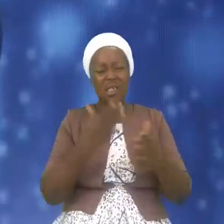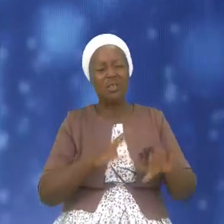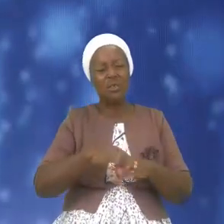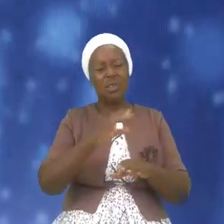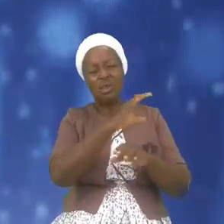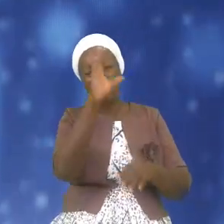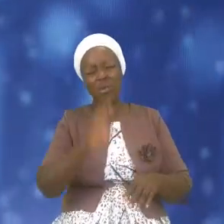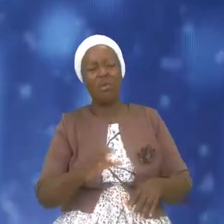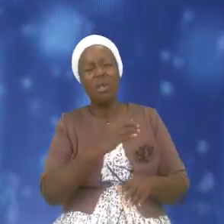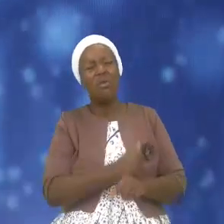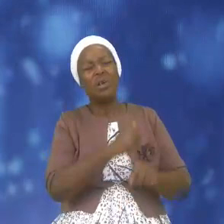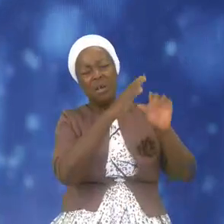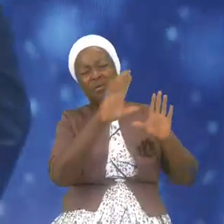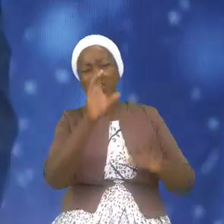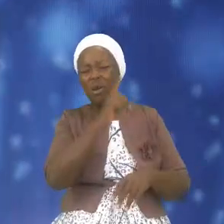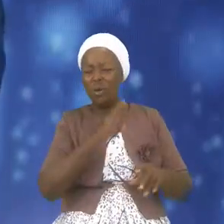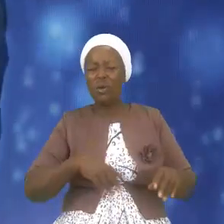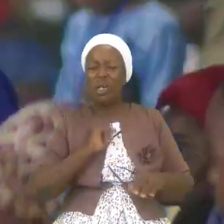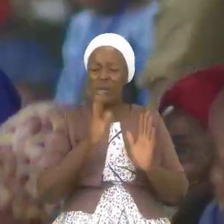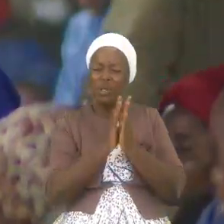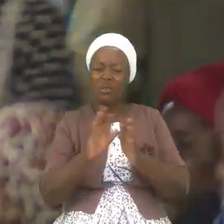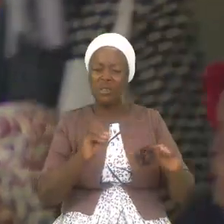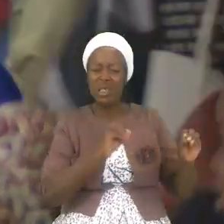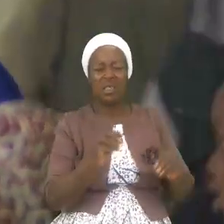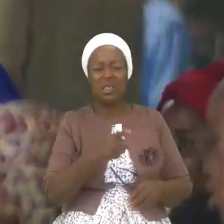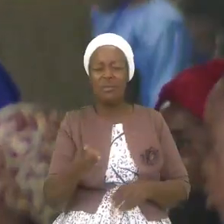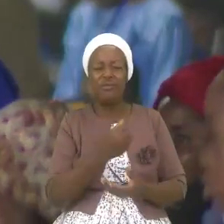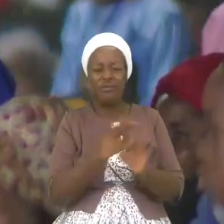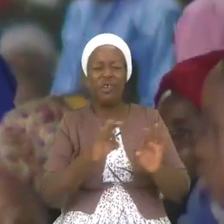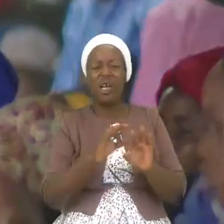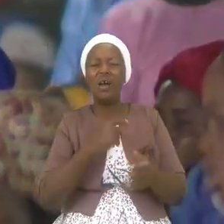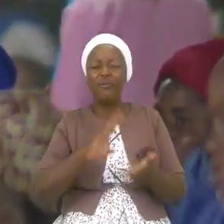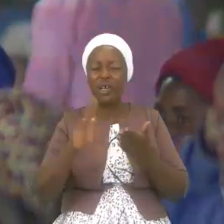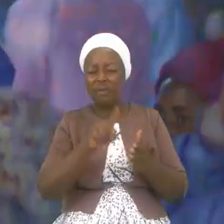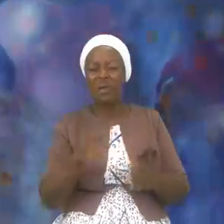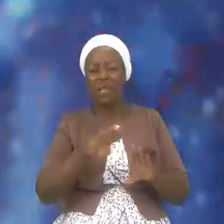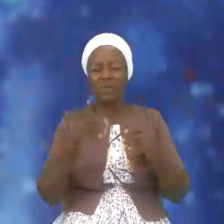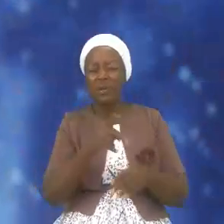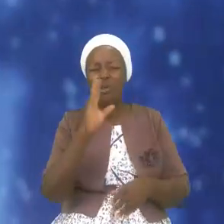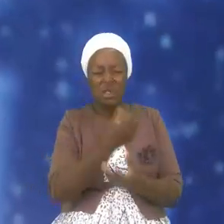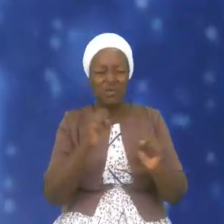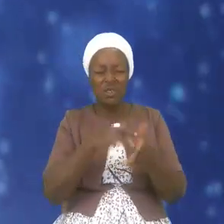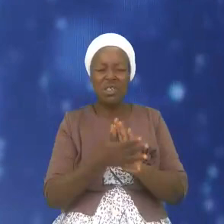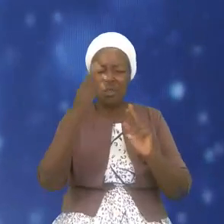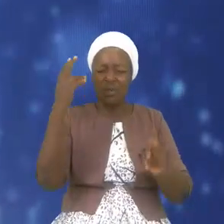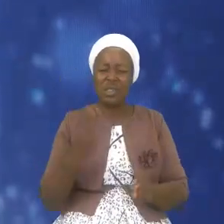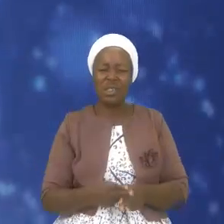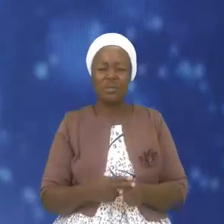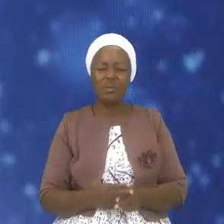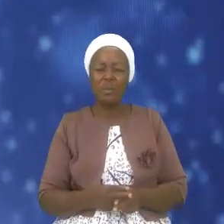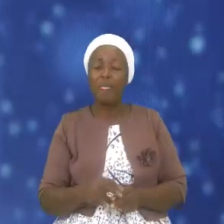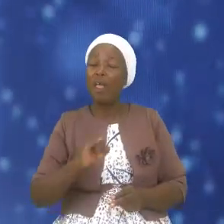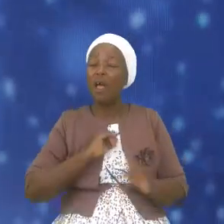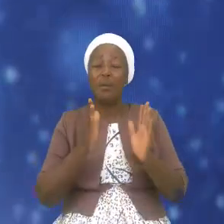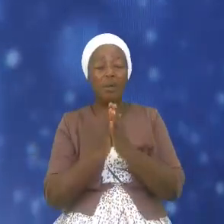your salvation in Jesus' name. I pray, Lord, that the Spirit will bear witness in